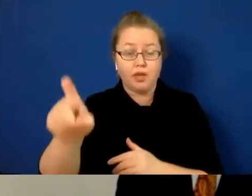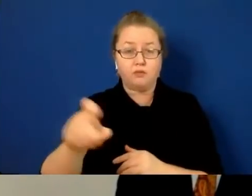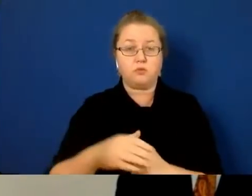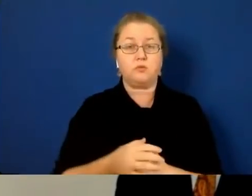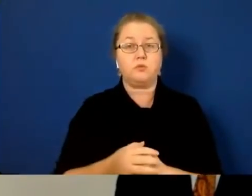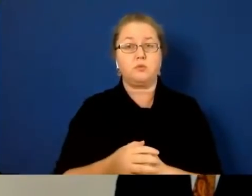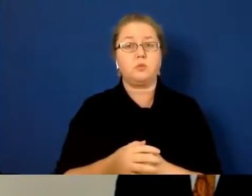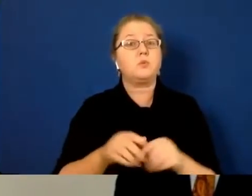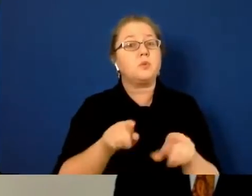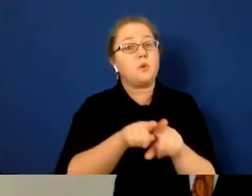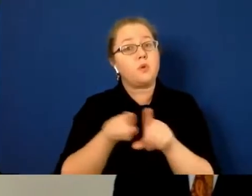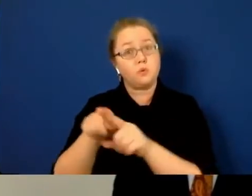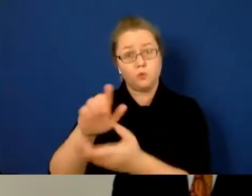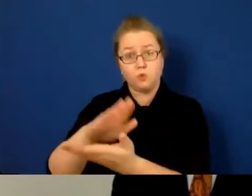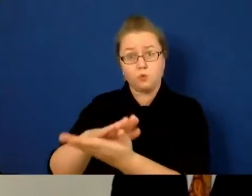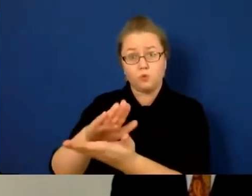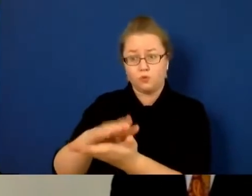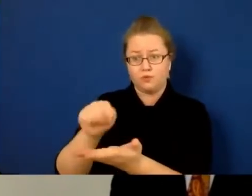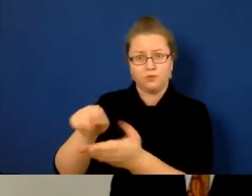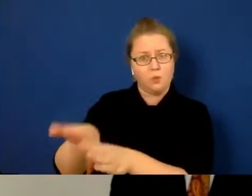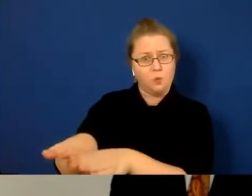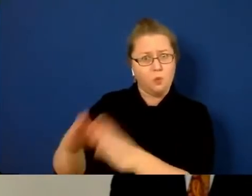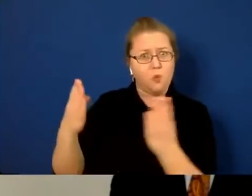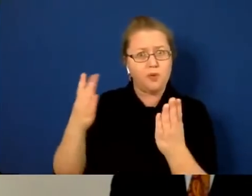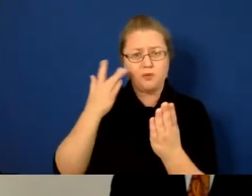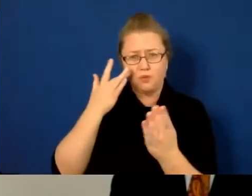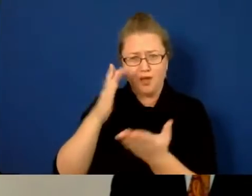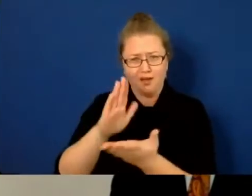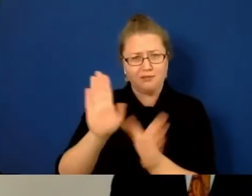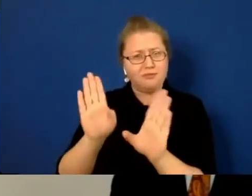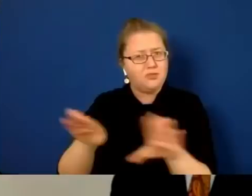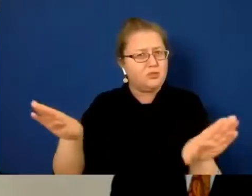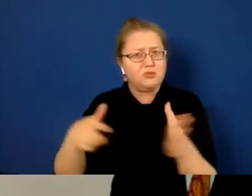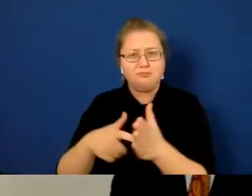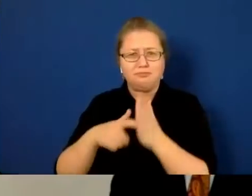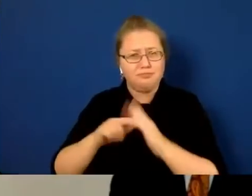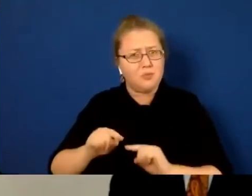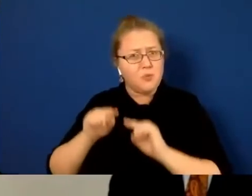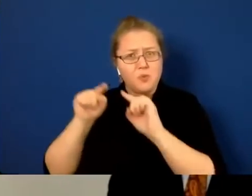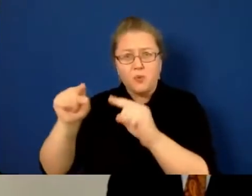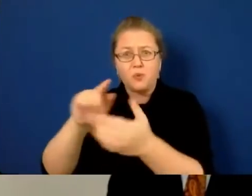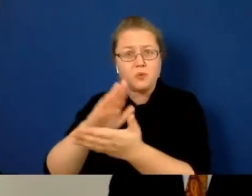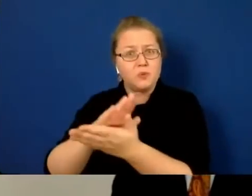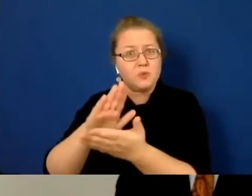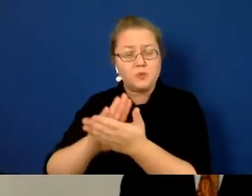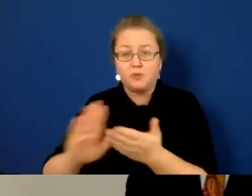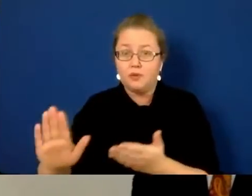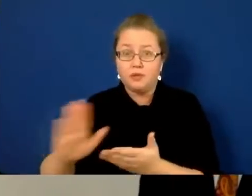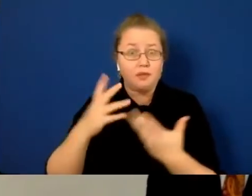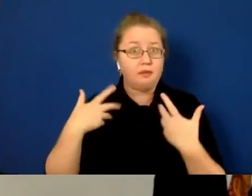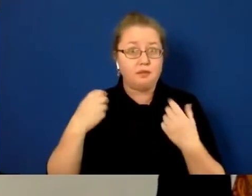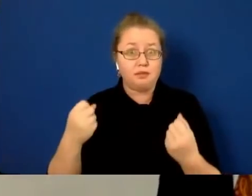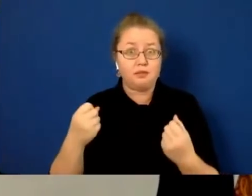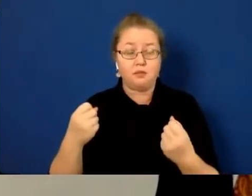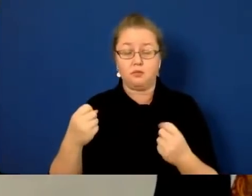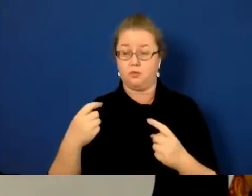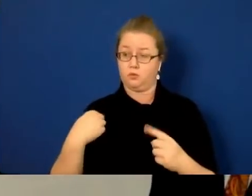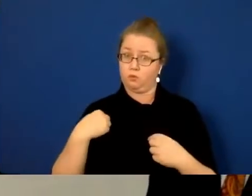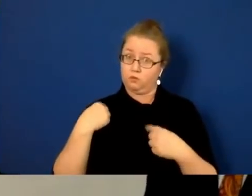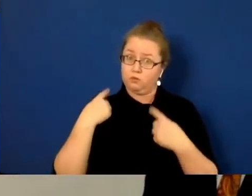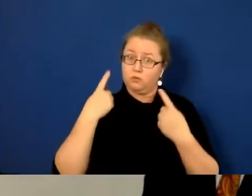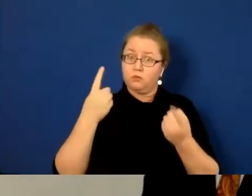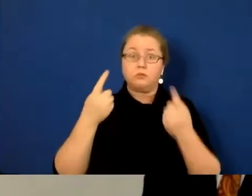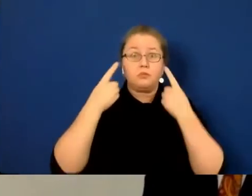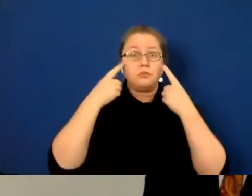in our community that keep our community strong and well. And that's things like having as many businesses as possible open with their COVID